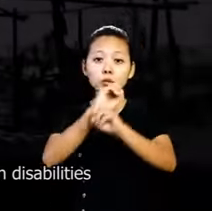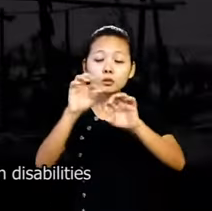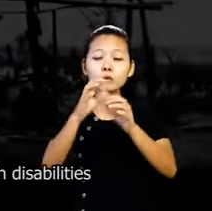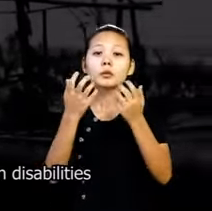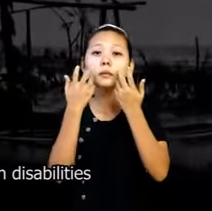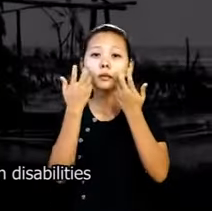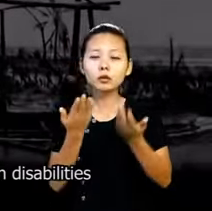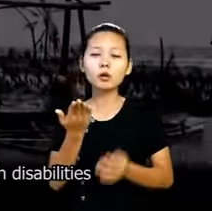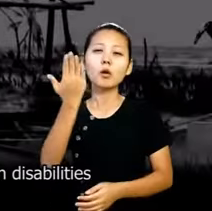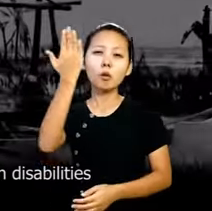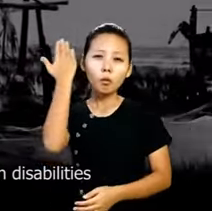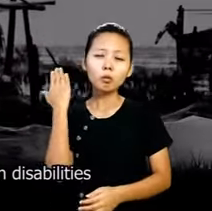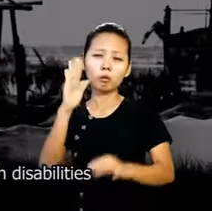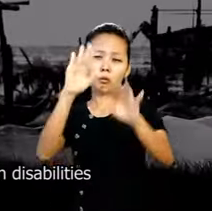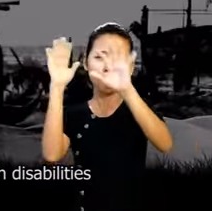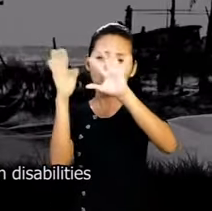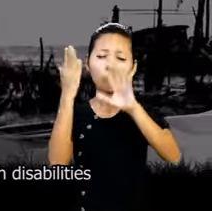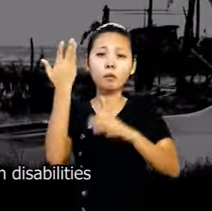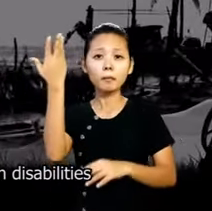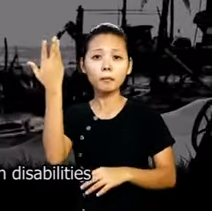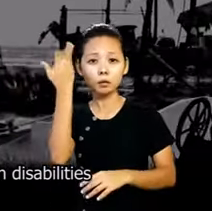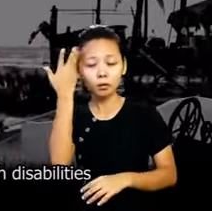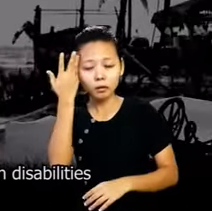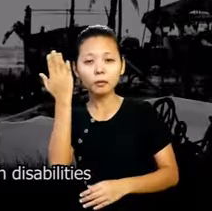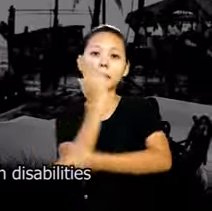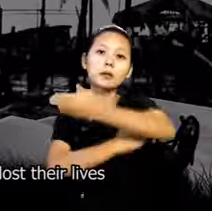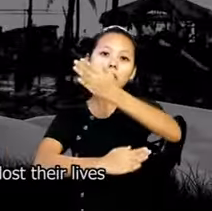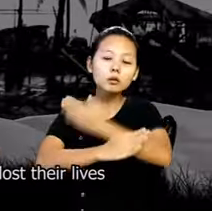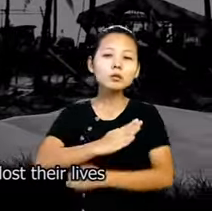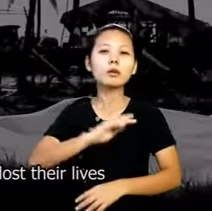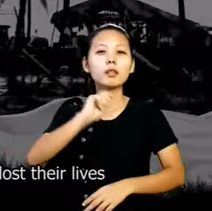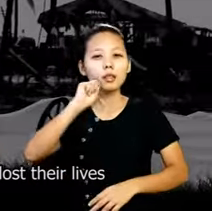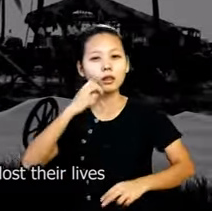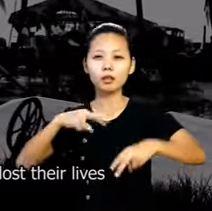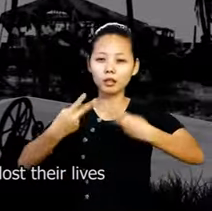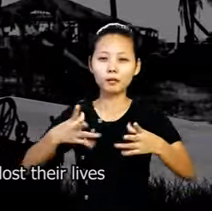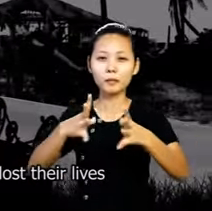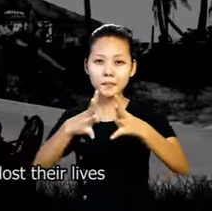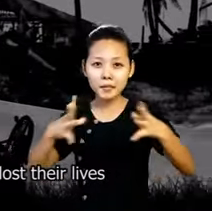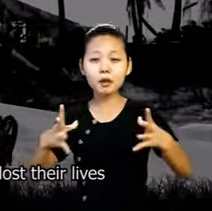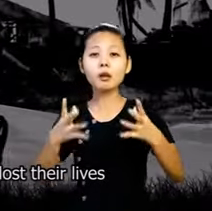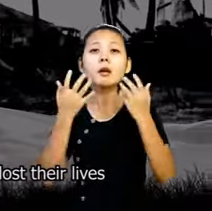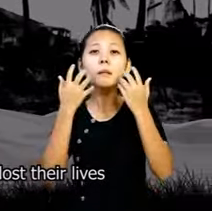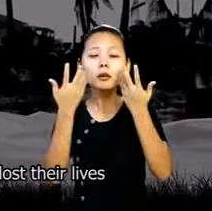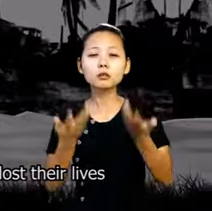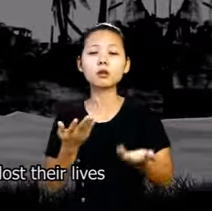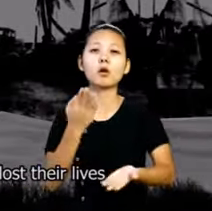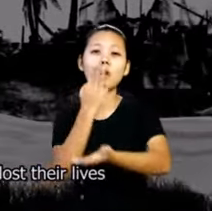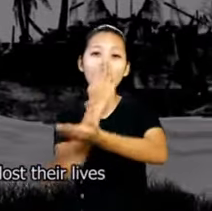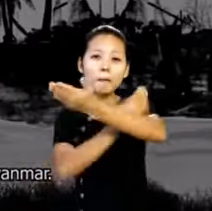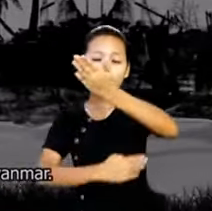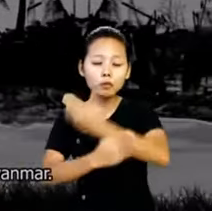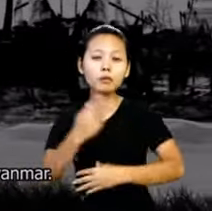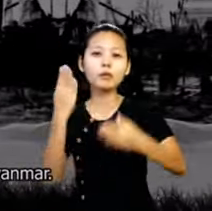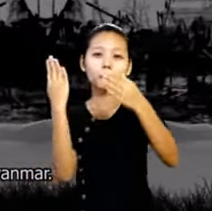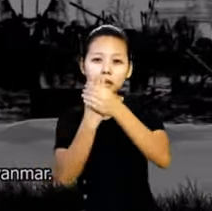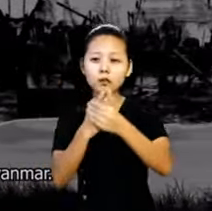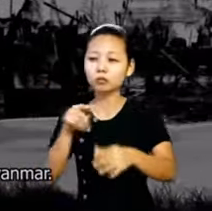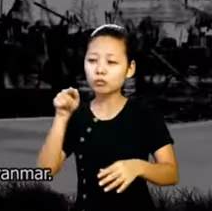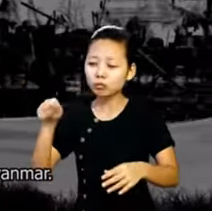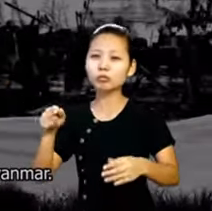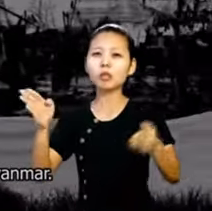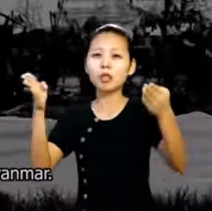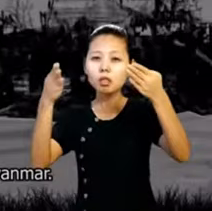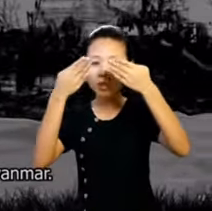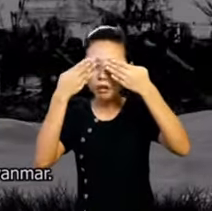This film is dedicated to all persons with disabilities and members of their families who have lost their lives and suffered